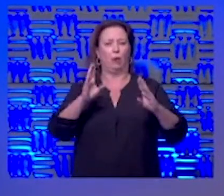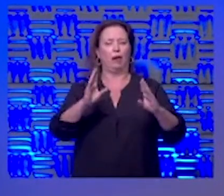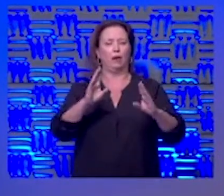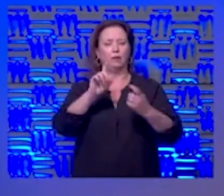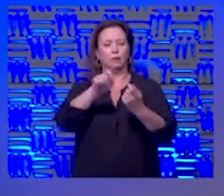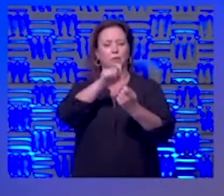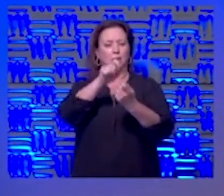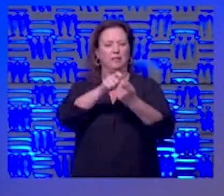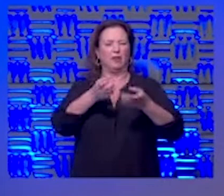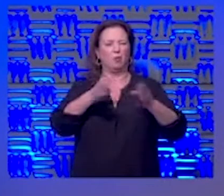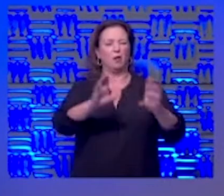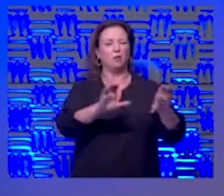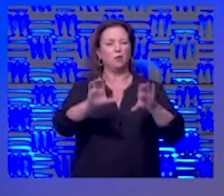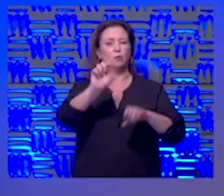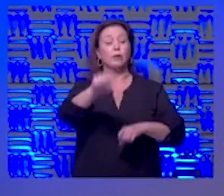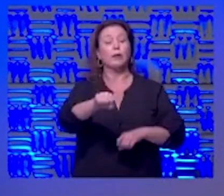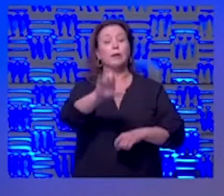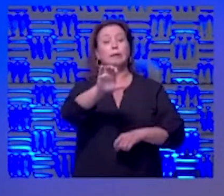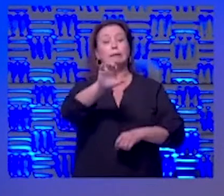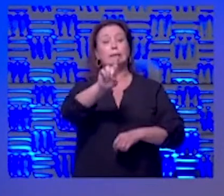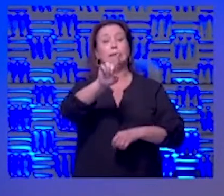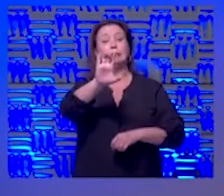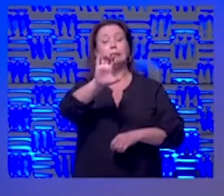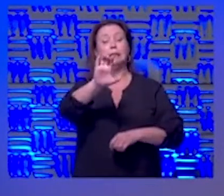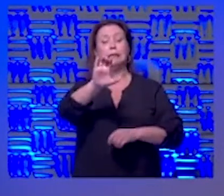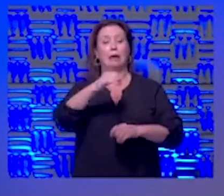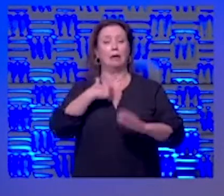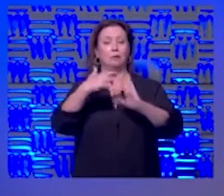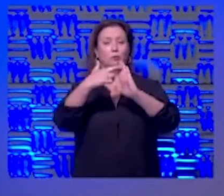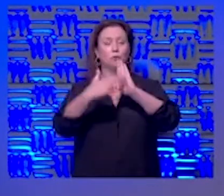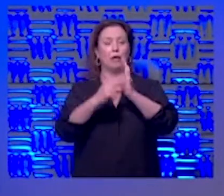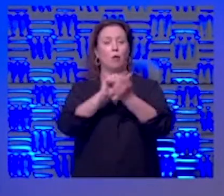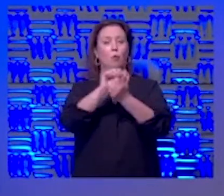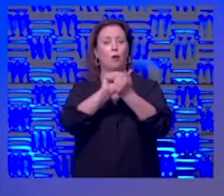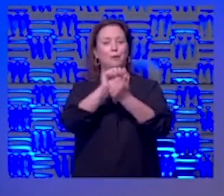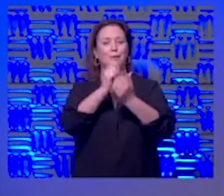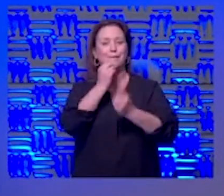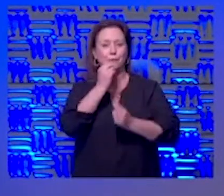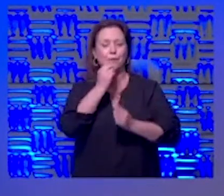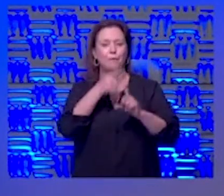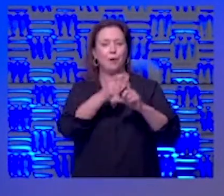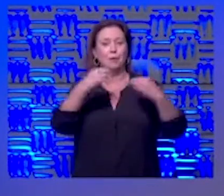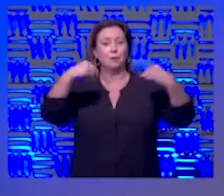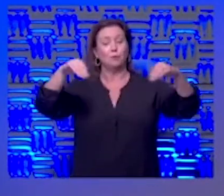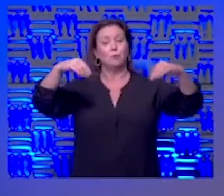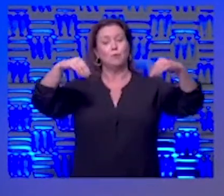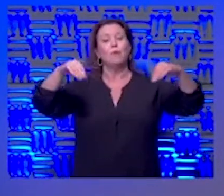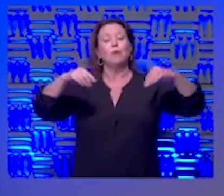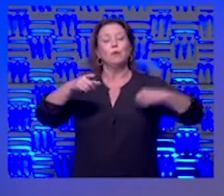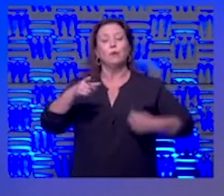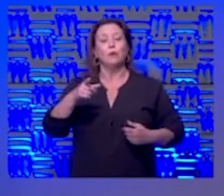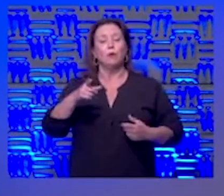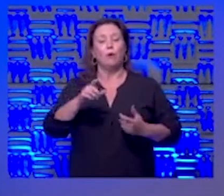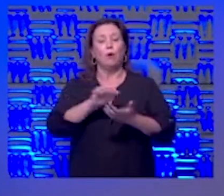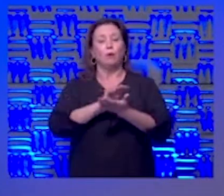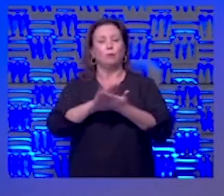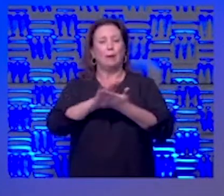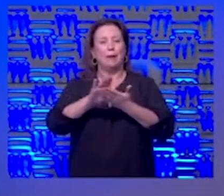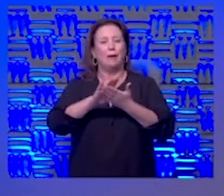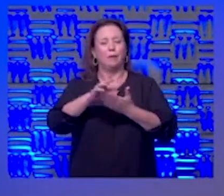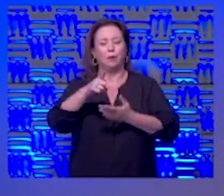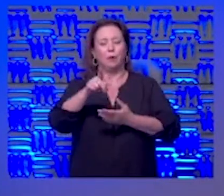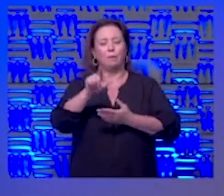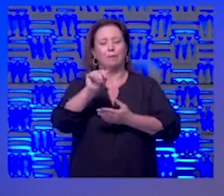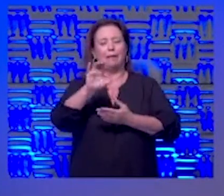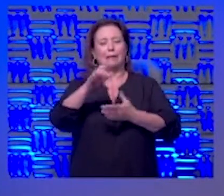do it, and the CDC has guidelines on how to wash down your groceries or wipe down your plastic containers or